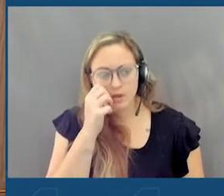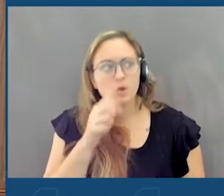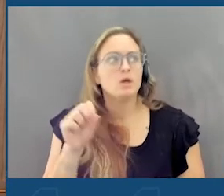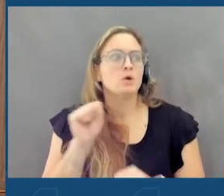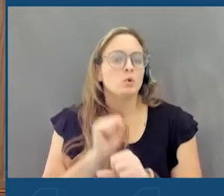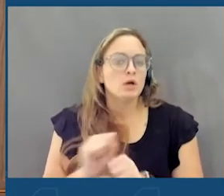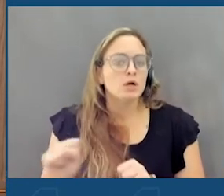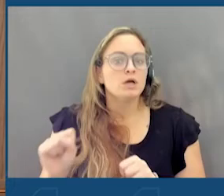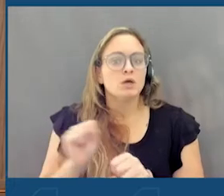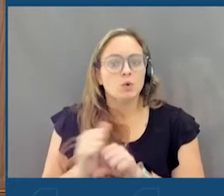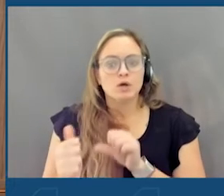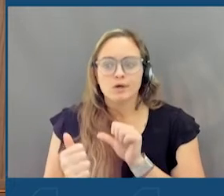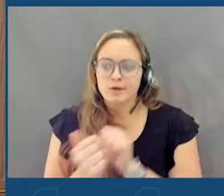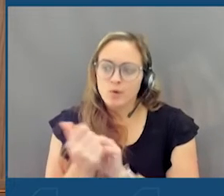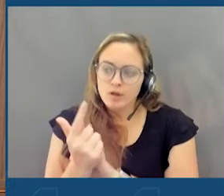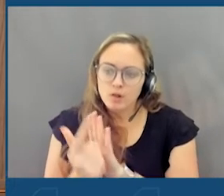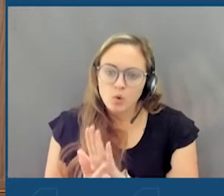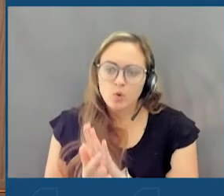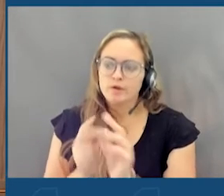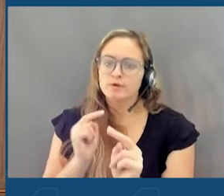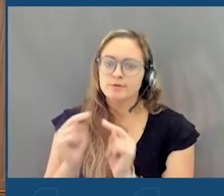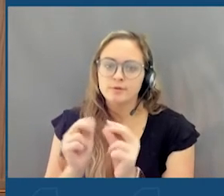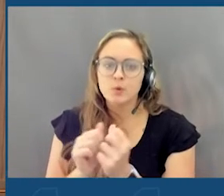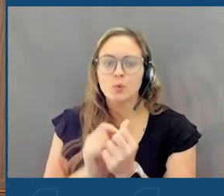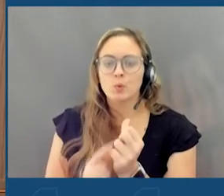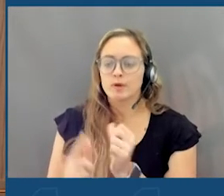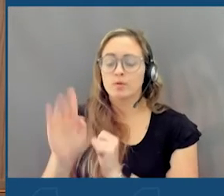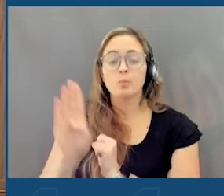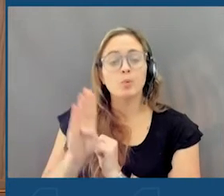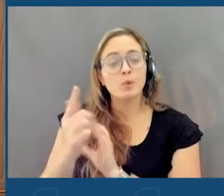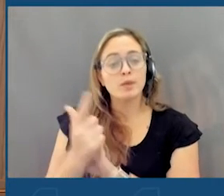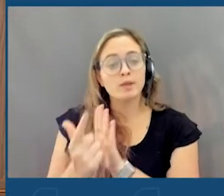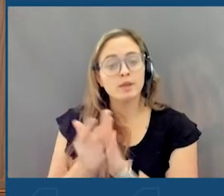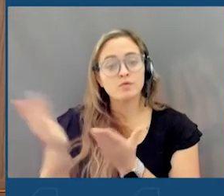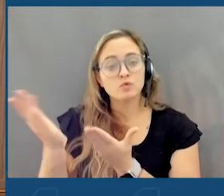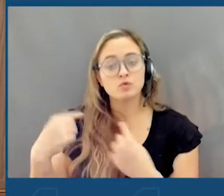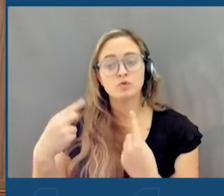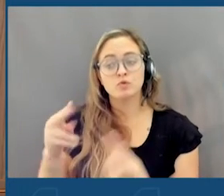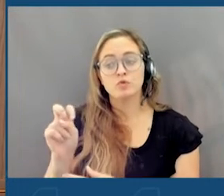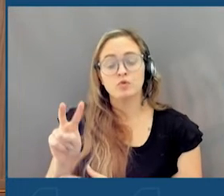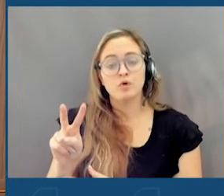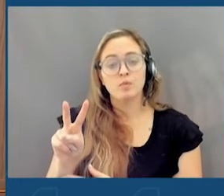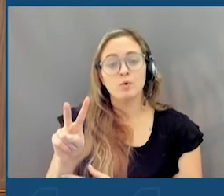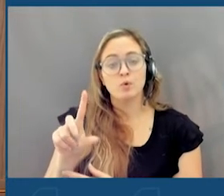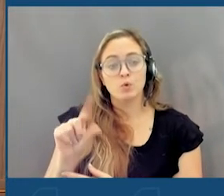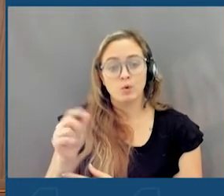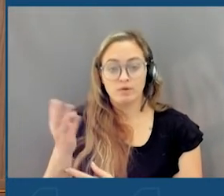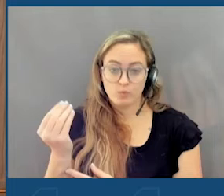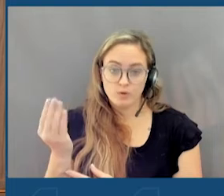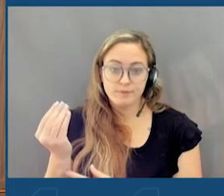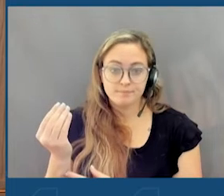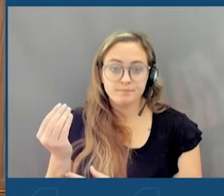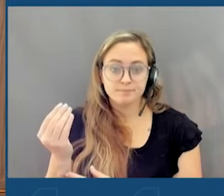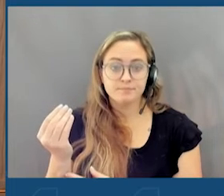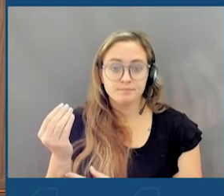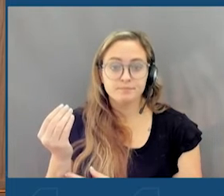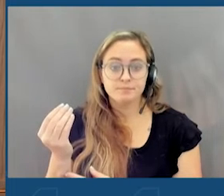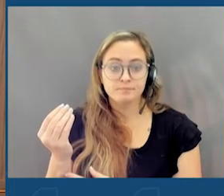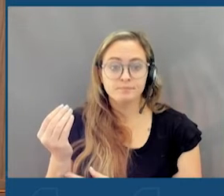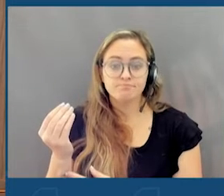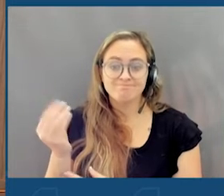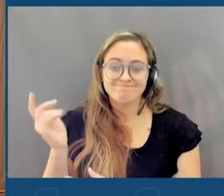with our lawyers at Brooklyn Legal Service since November of 2014, and it took